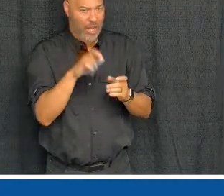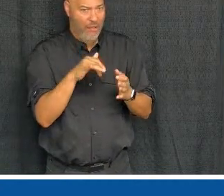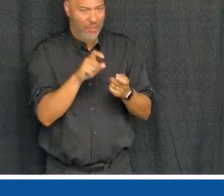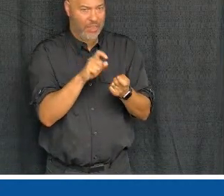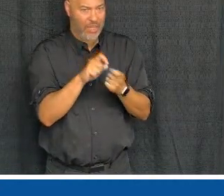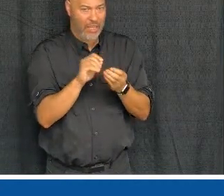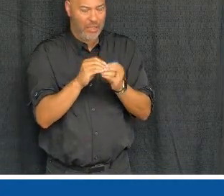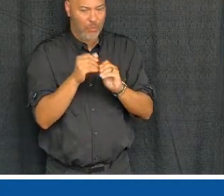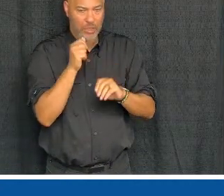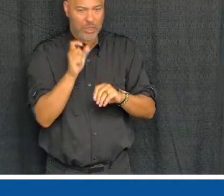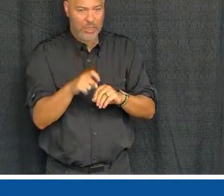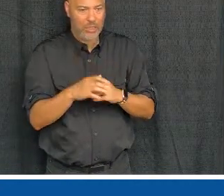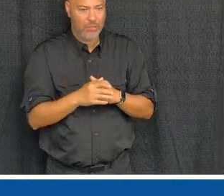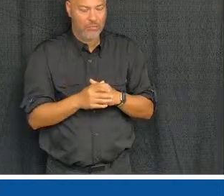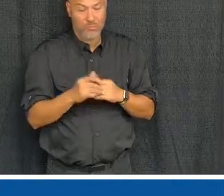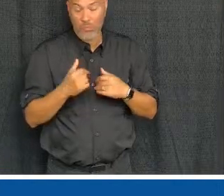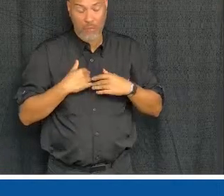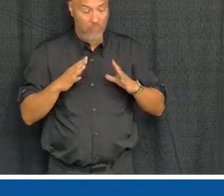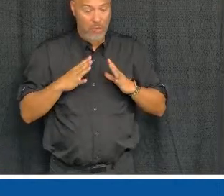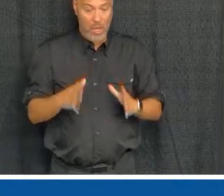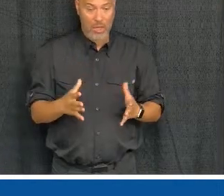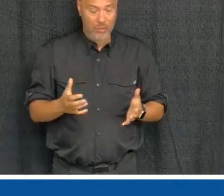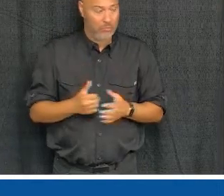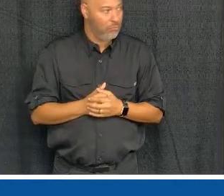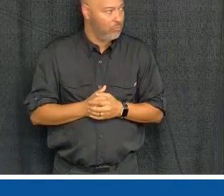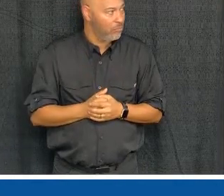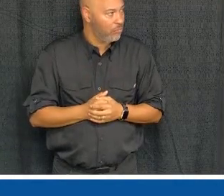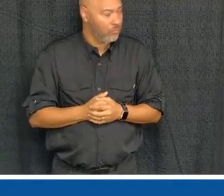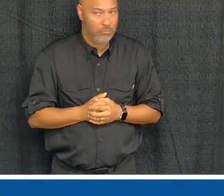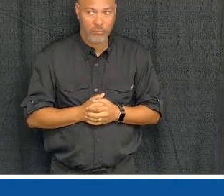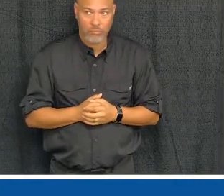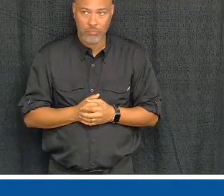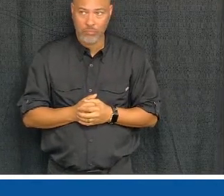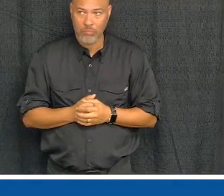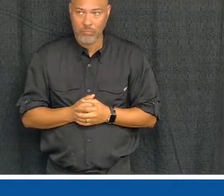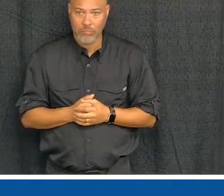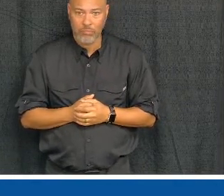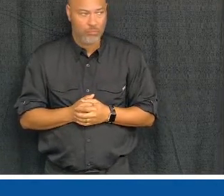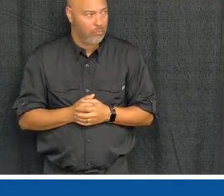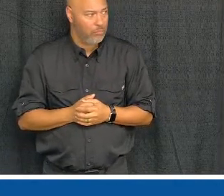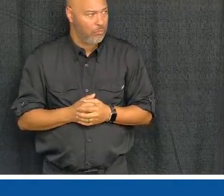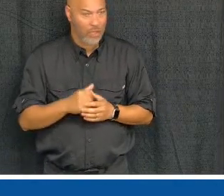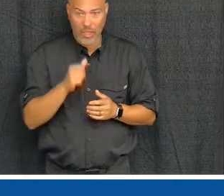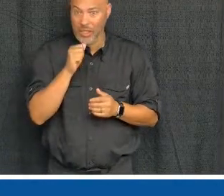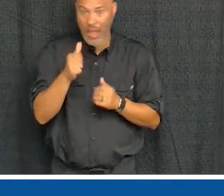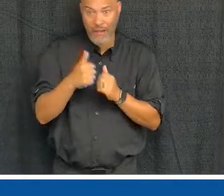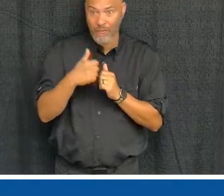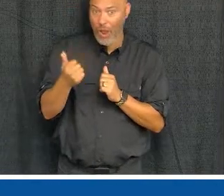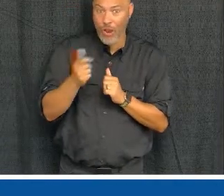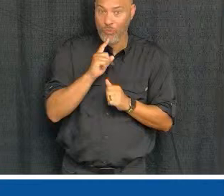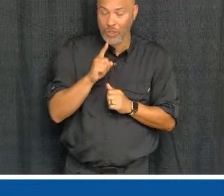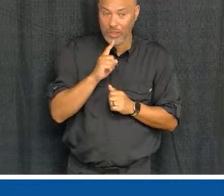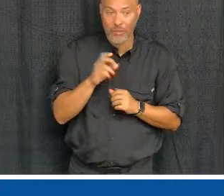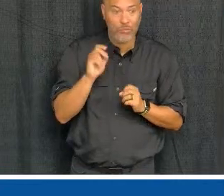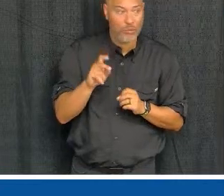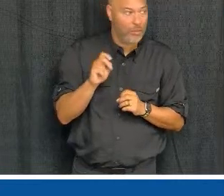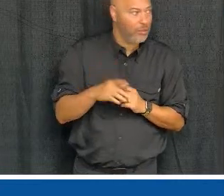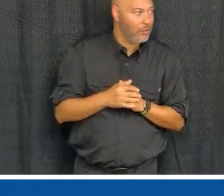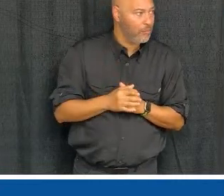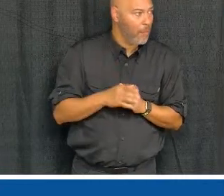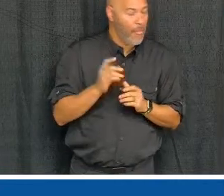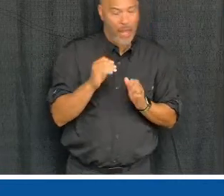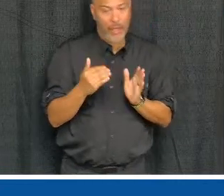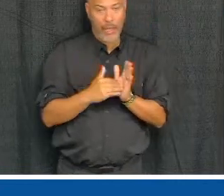think we any of us don't, will be here then. I'm good. Well, maybe. It's not that far off, really. Okay, no, I mean, and